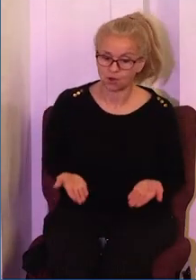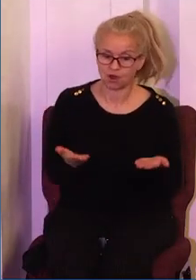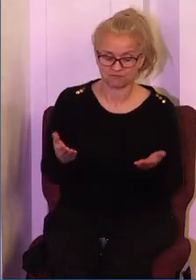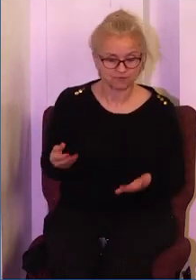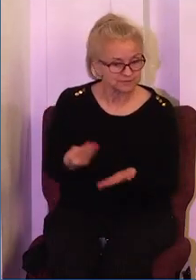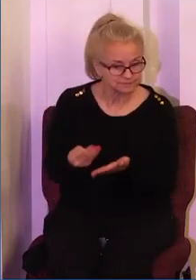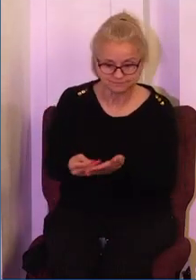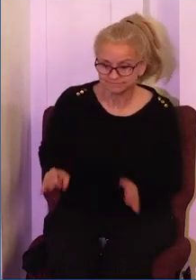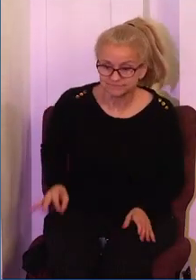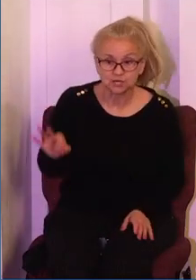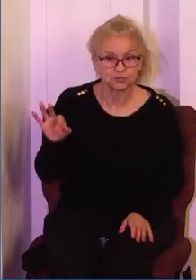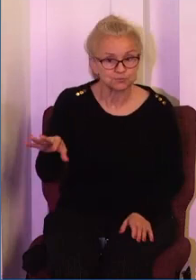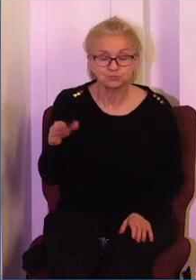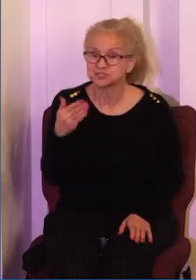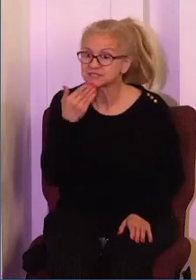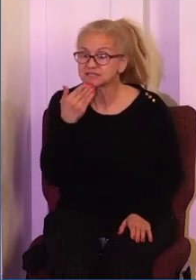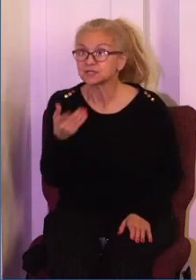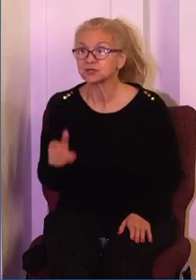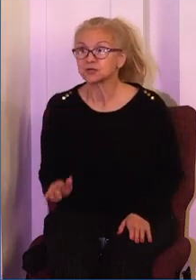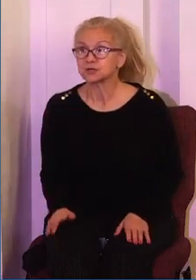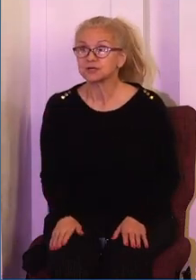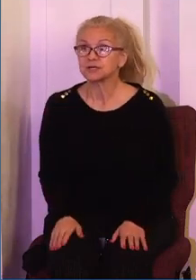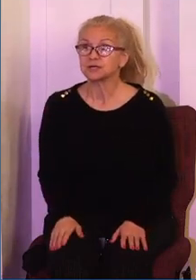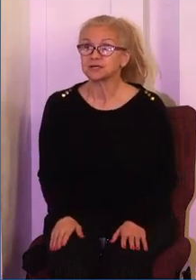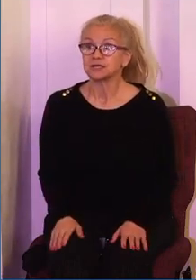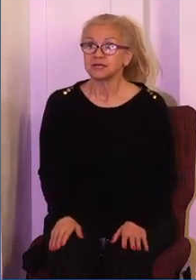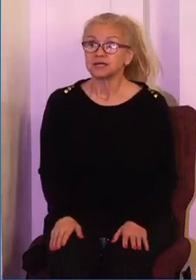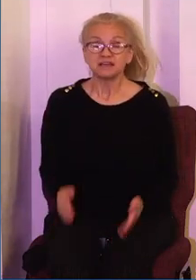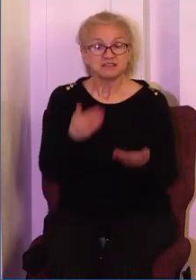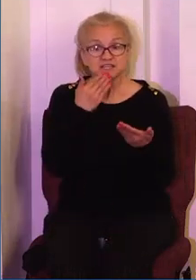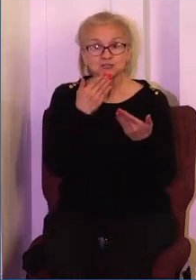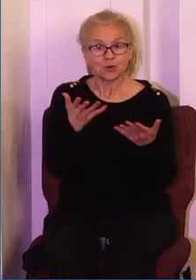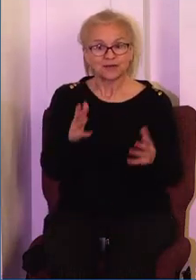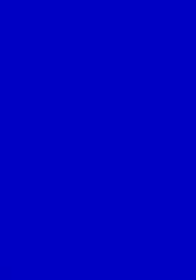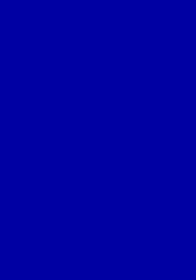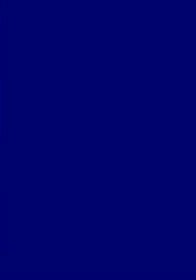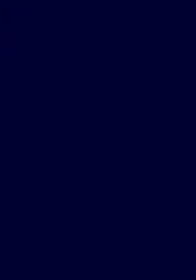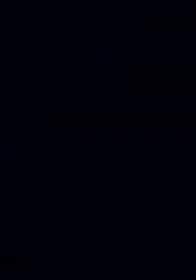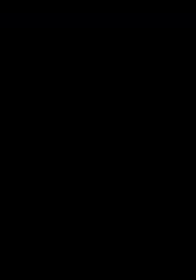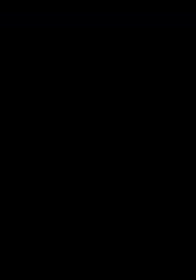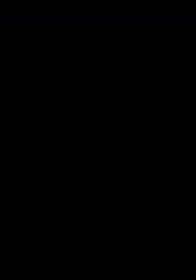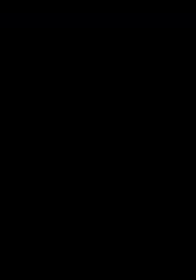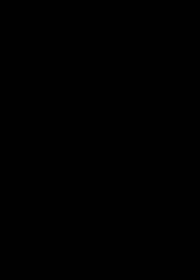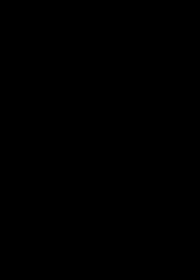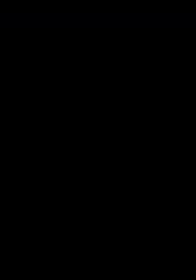your contributions are able to provide. Thank you so much.